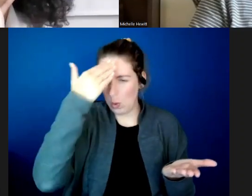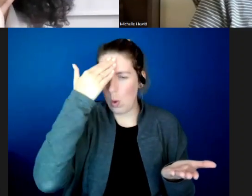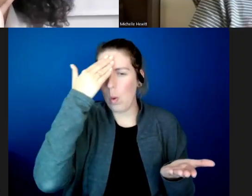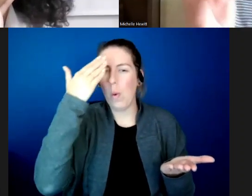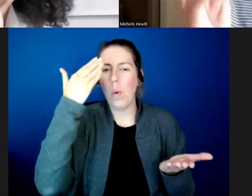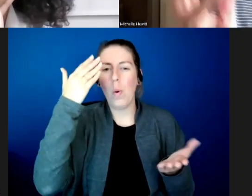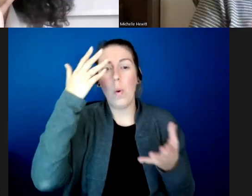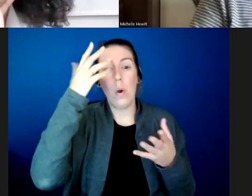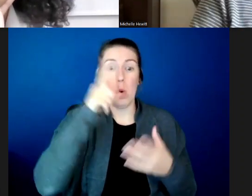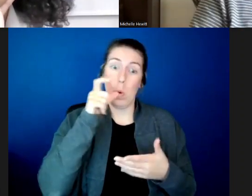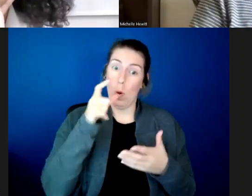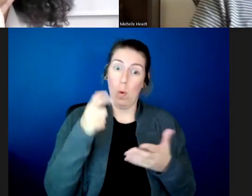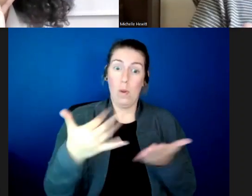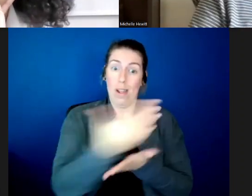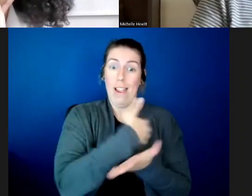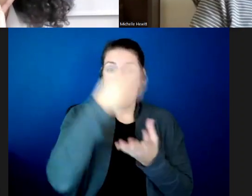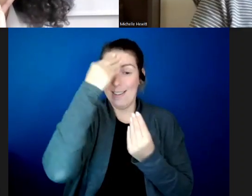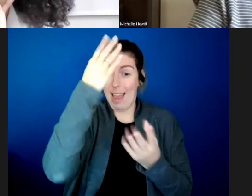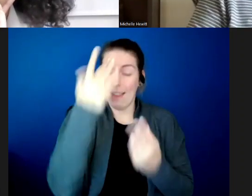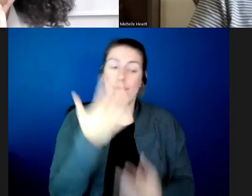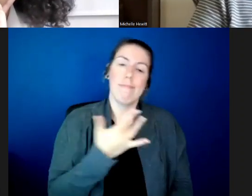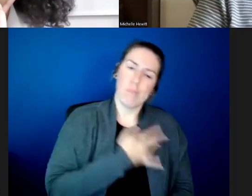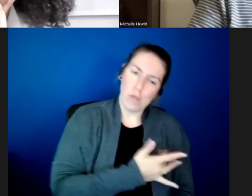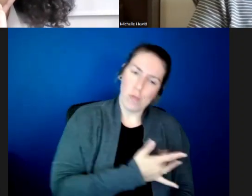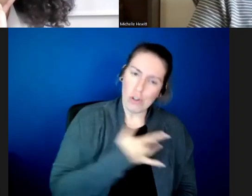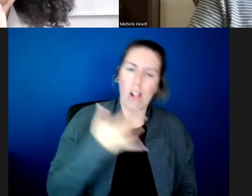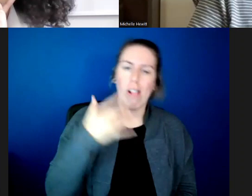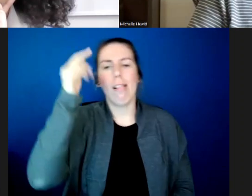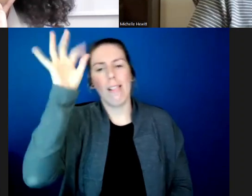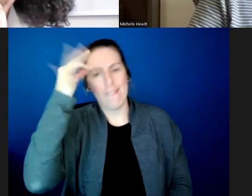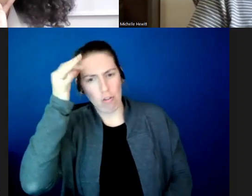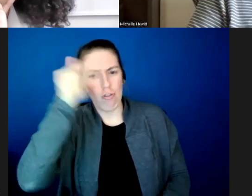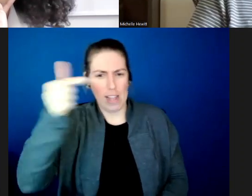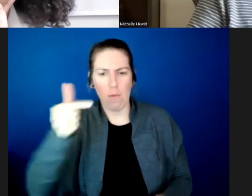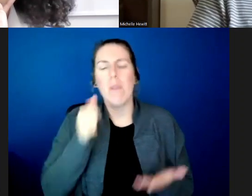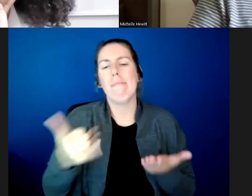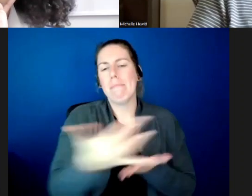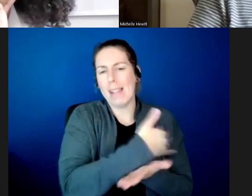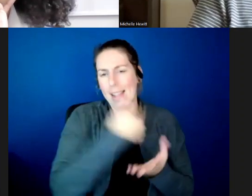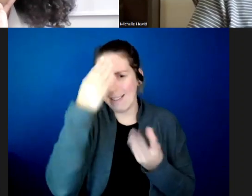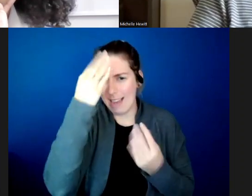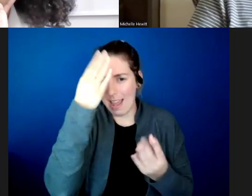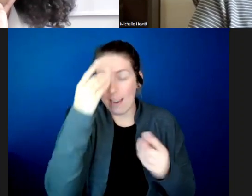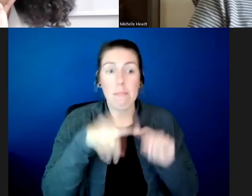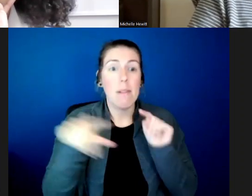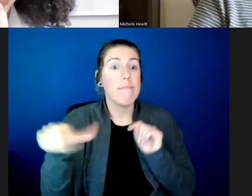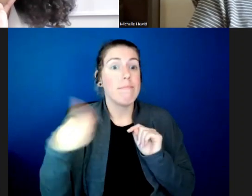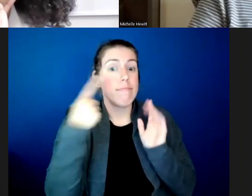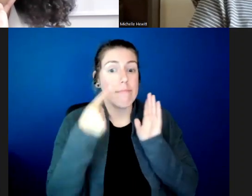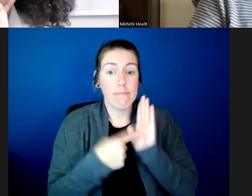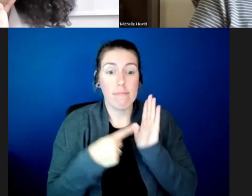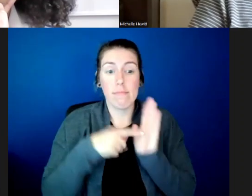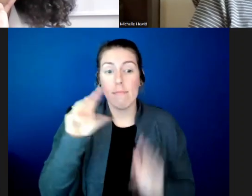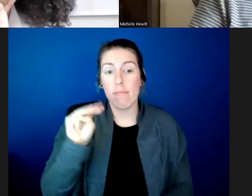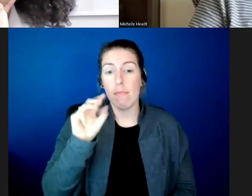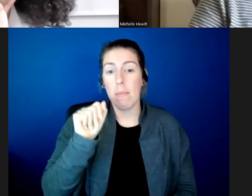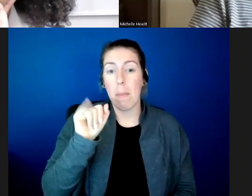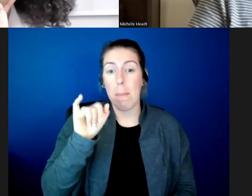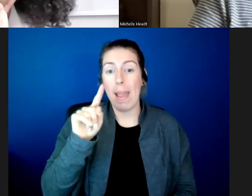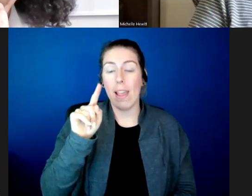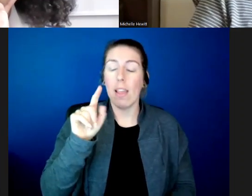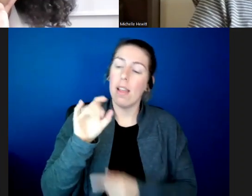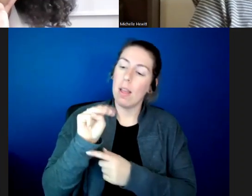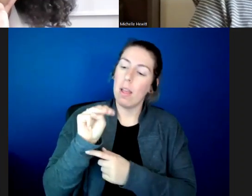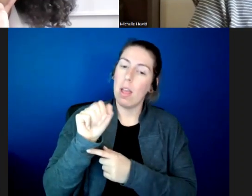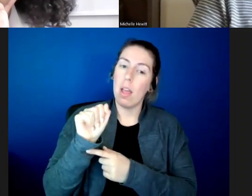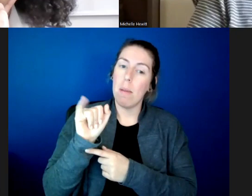the governments, either provincially, federally, but, you know, there are other groups like Maitri who are able to collect data as well, which